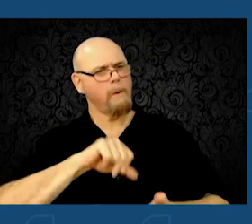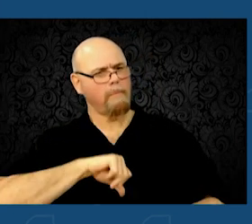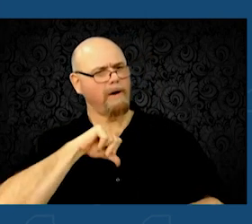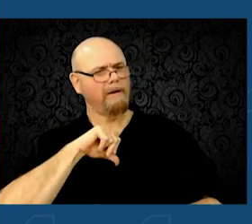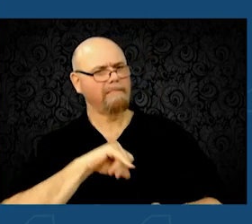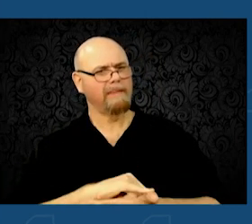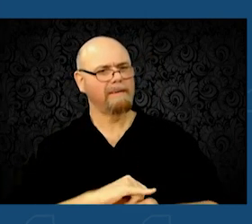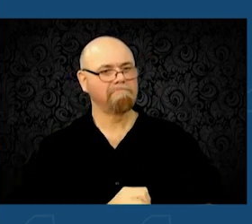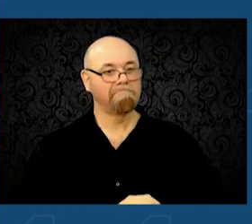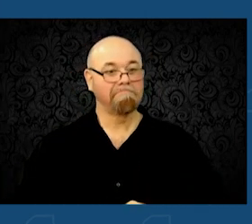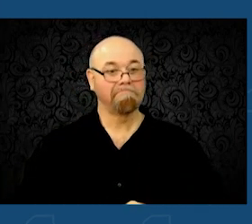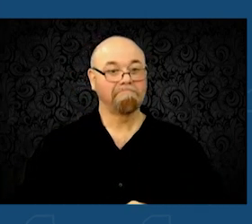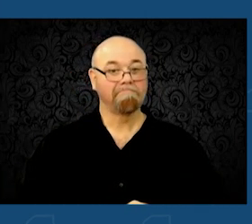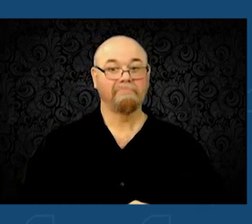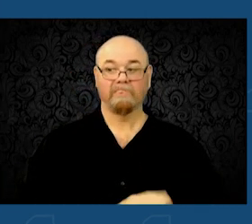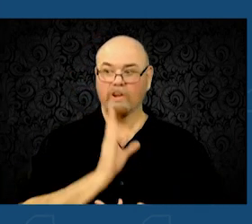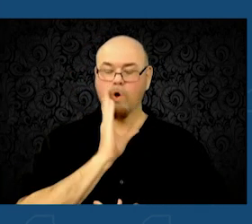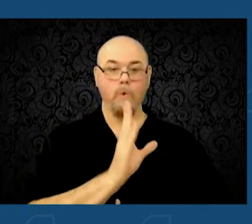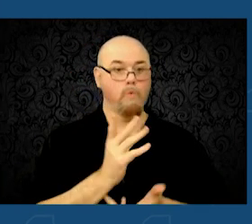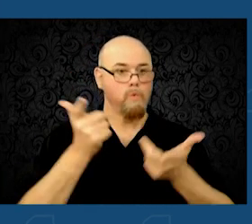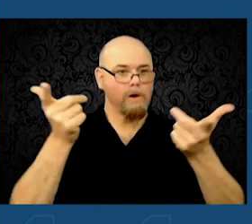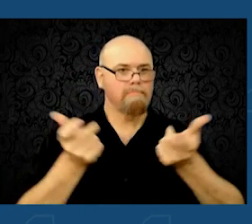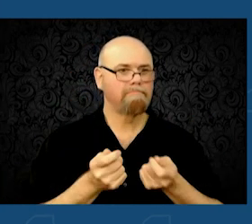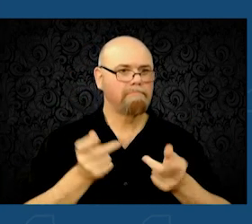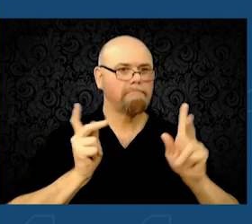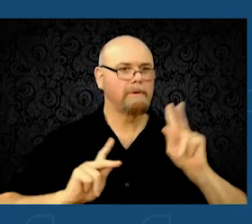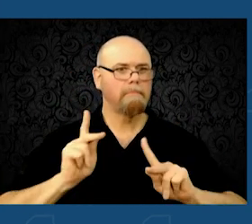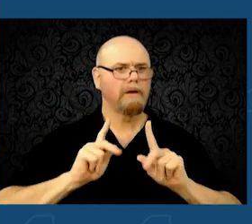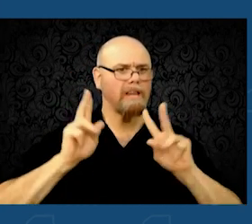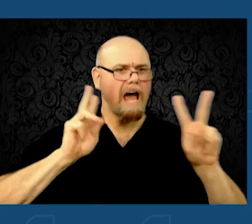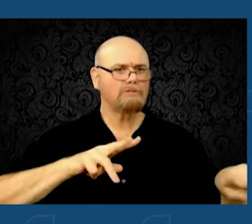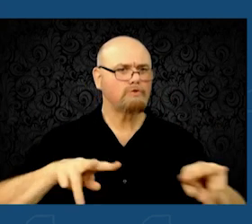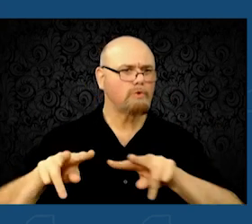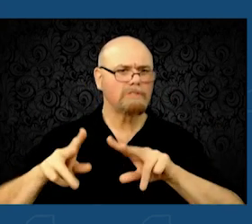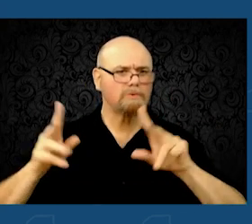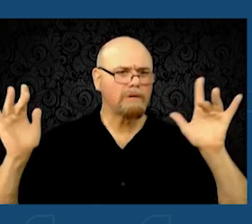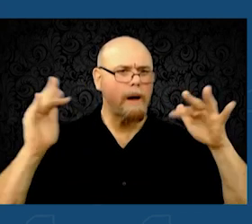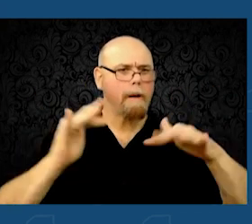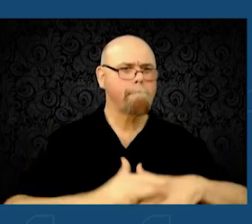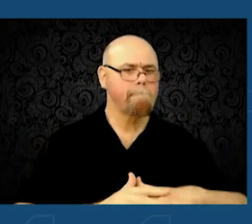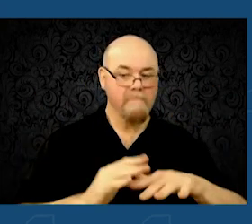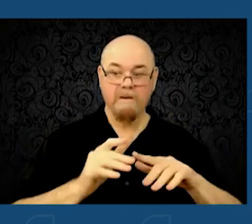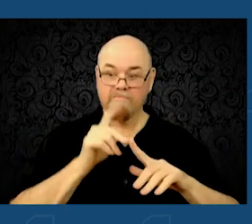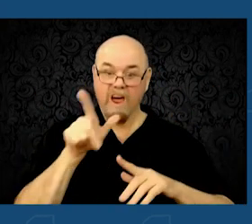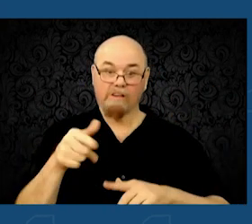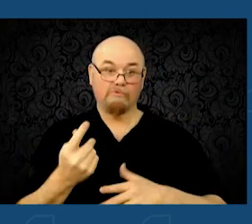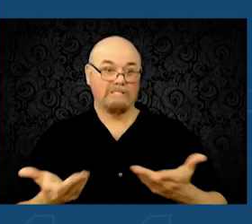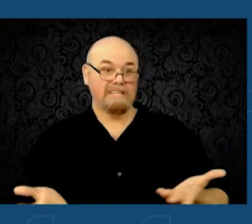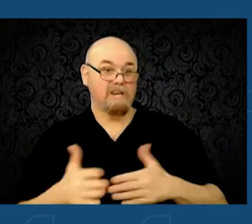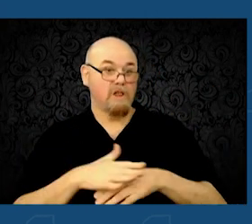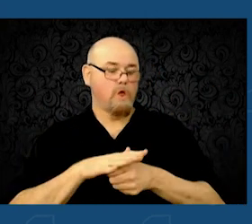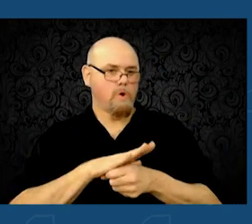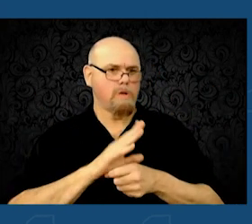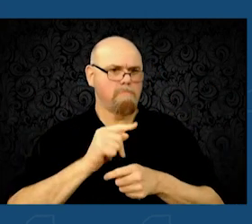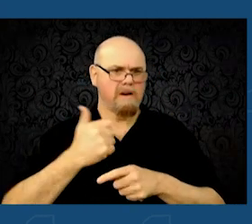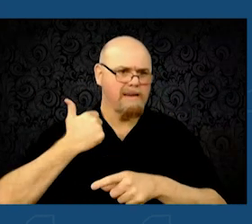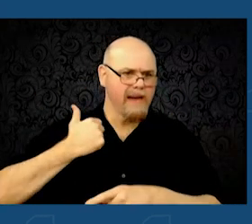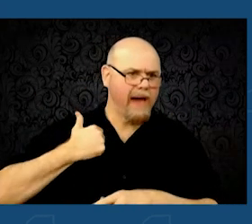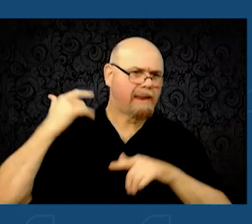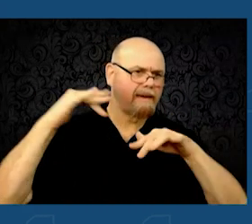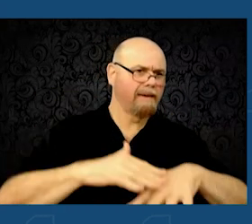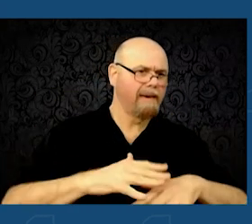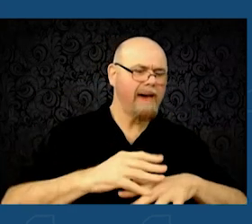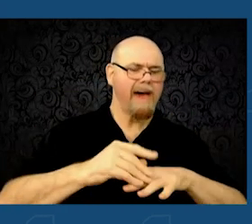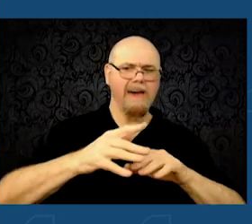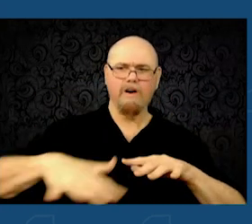It's going to be a tourist attraction, not only locally, but across the state in Canada. The last census, there are